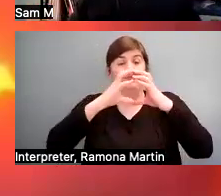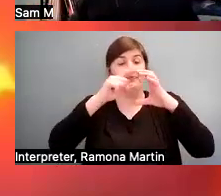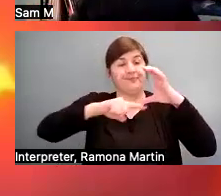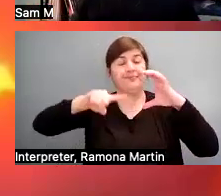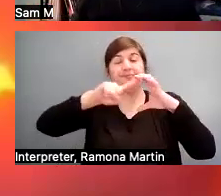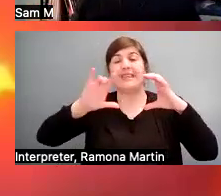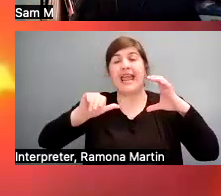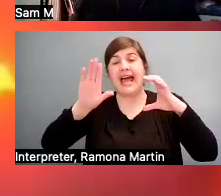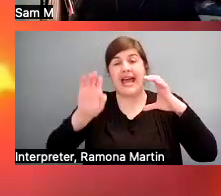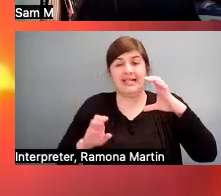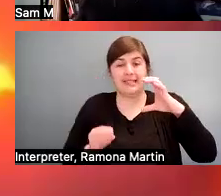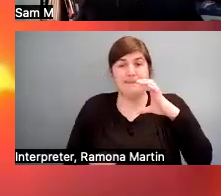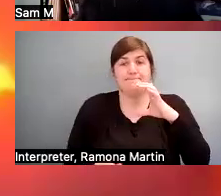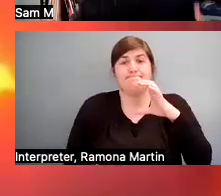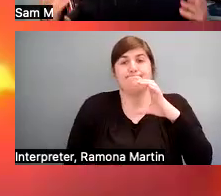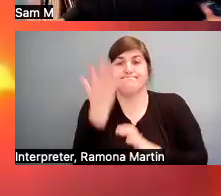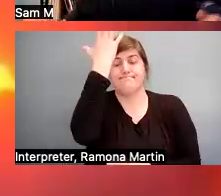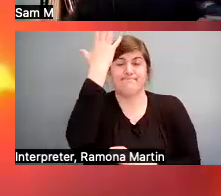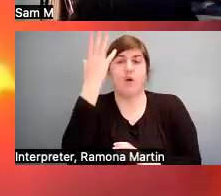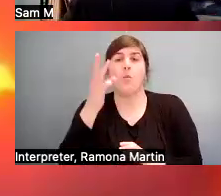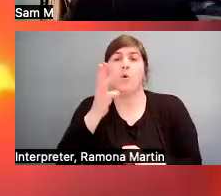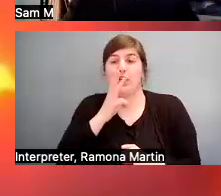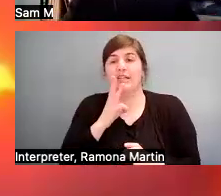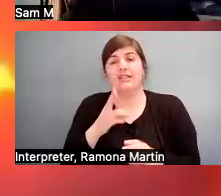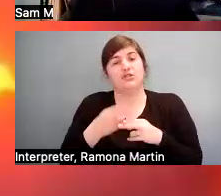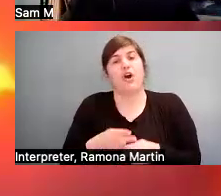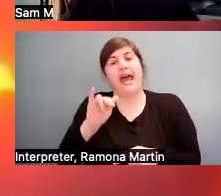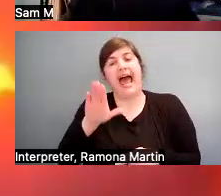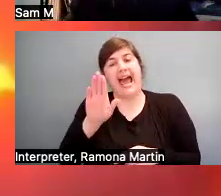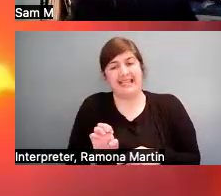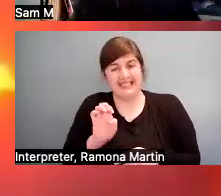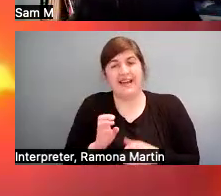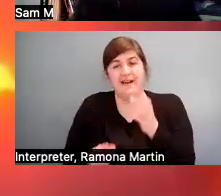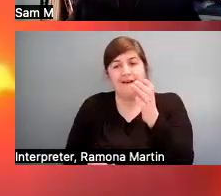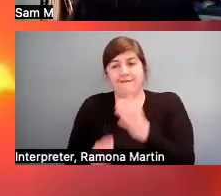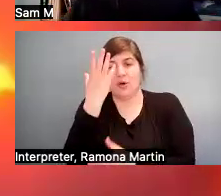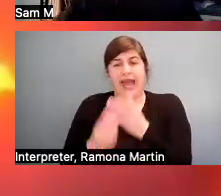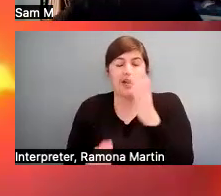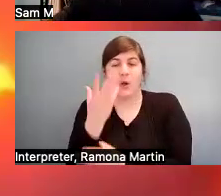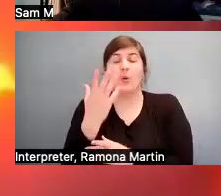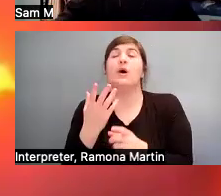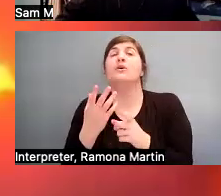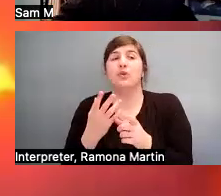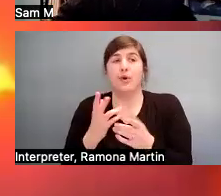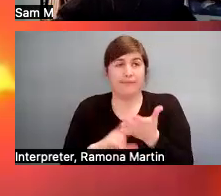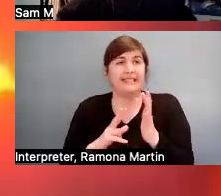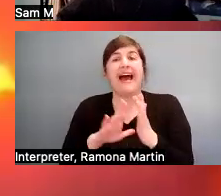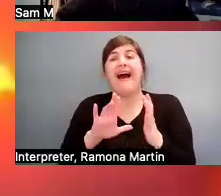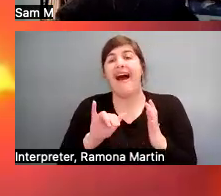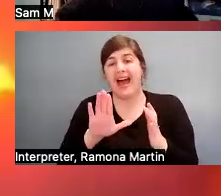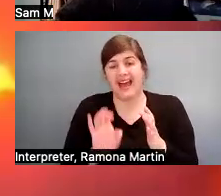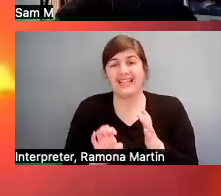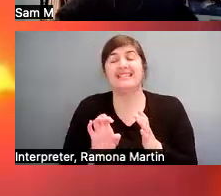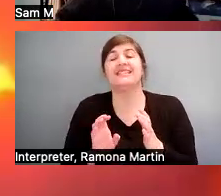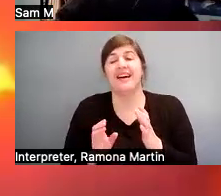call cryovolcanoes, which means ice volcanoes. So they're volcanoes that erupt out water. Cool. Very